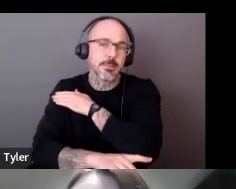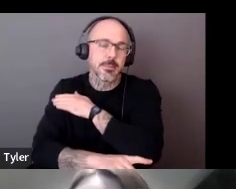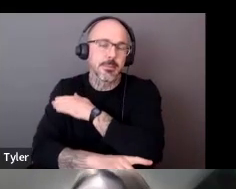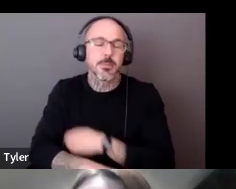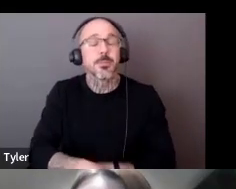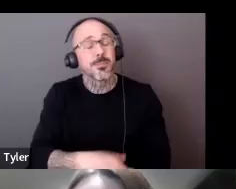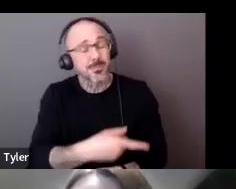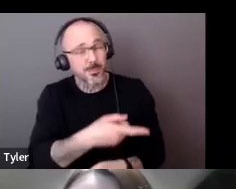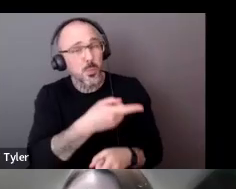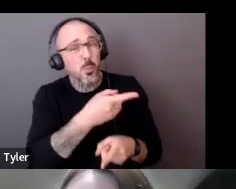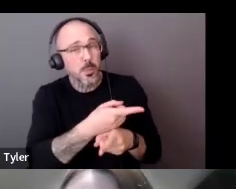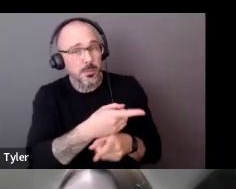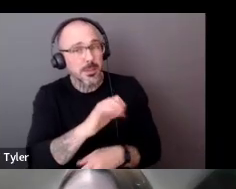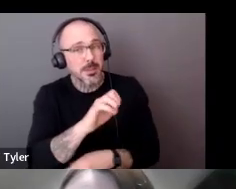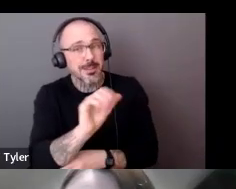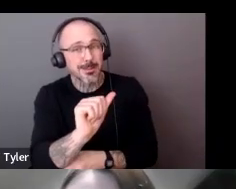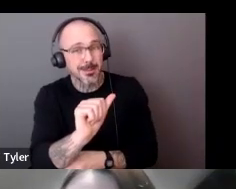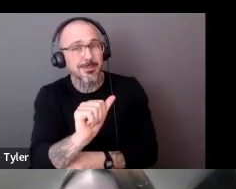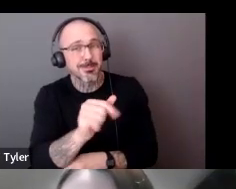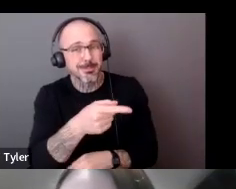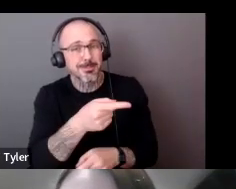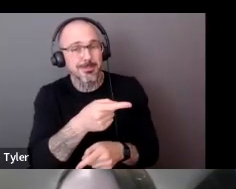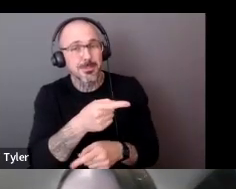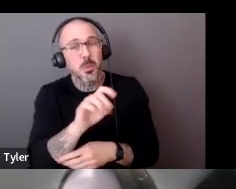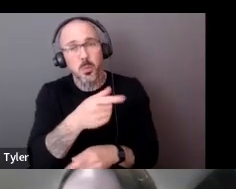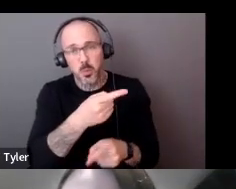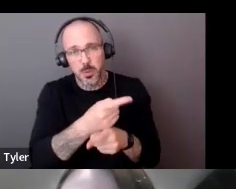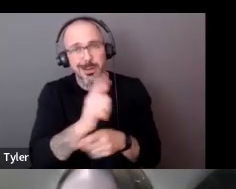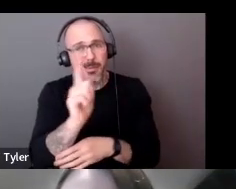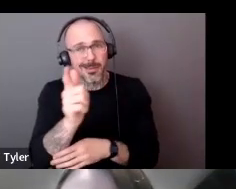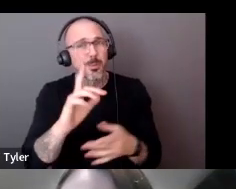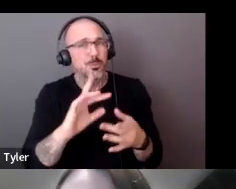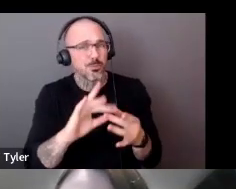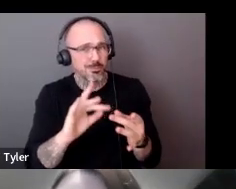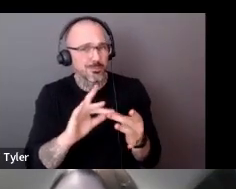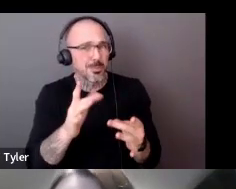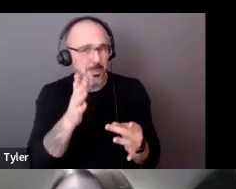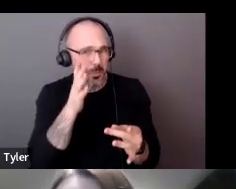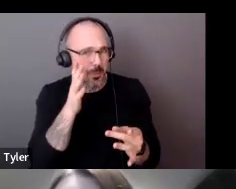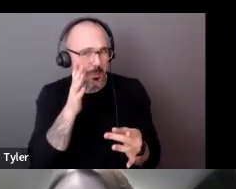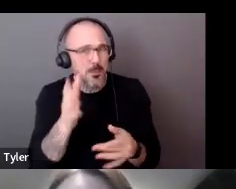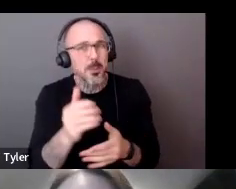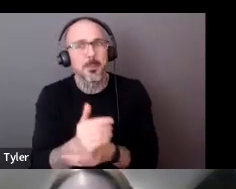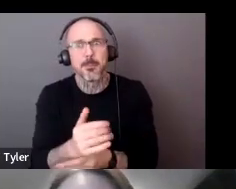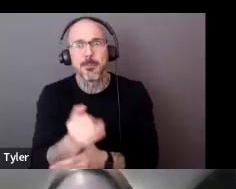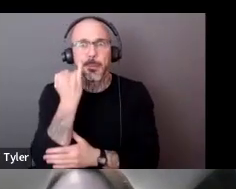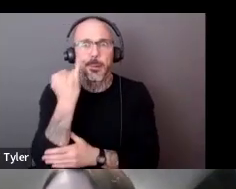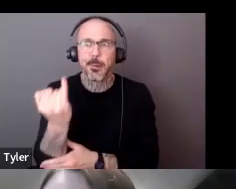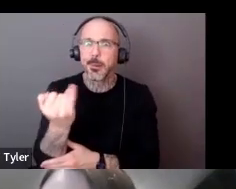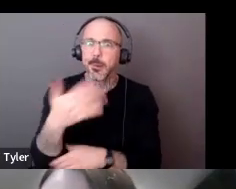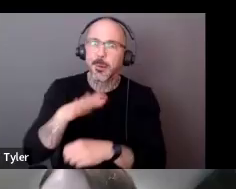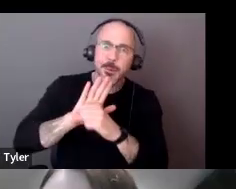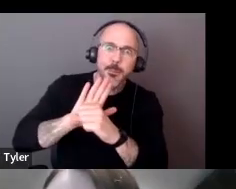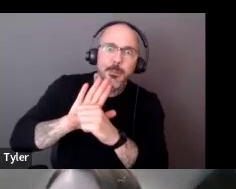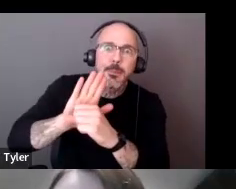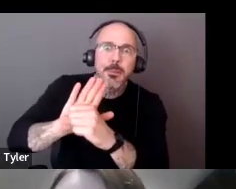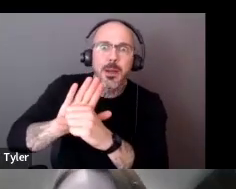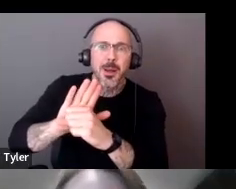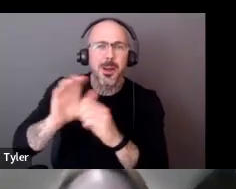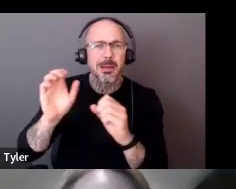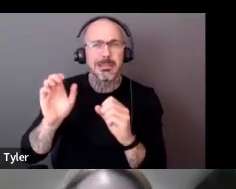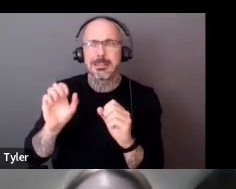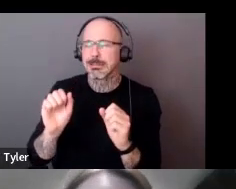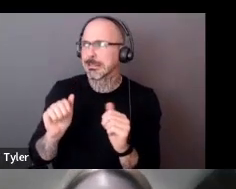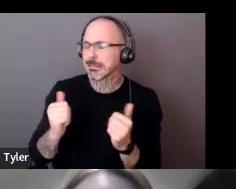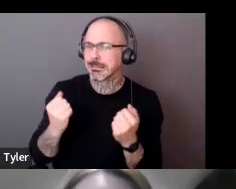and that sort of thing. So thank you for bringing that up. And I will definitely ask you more about that